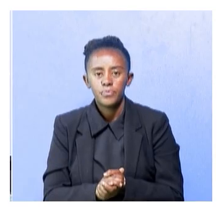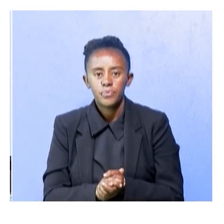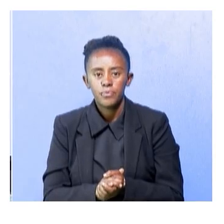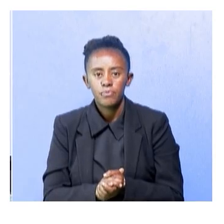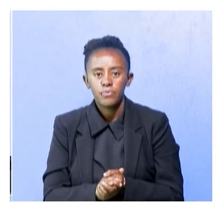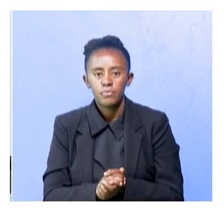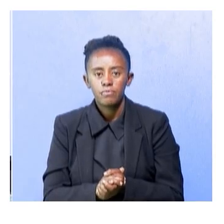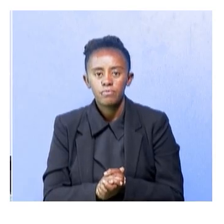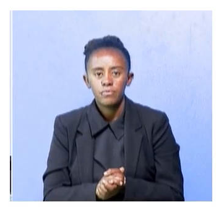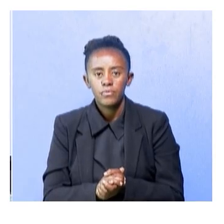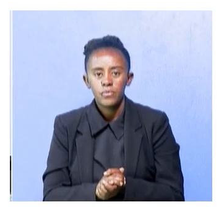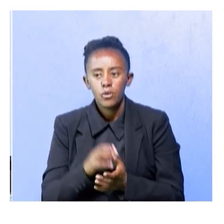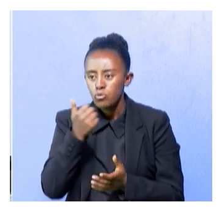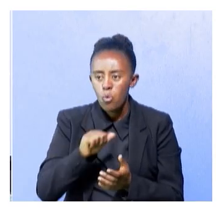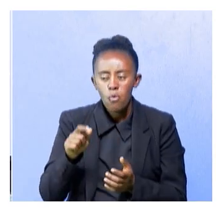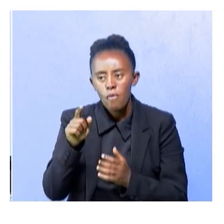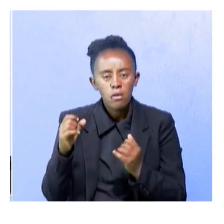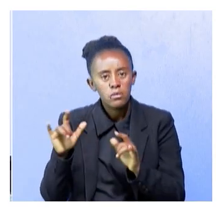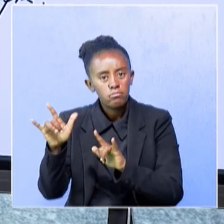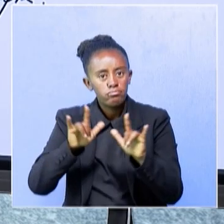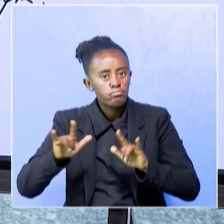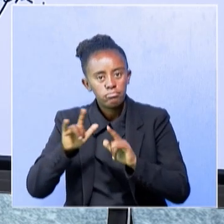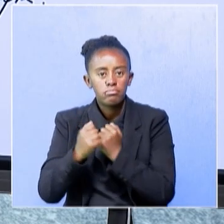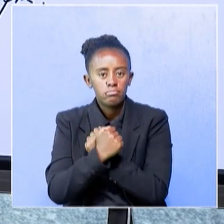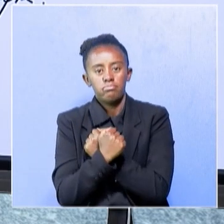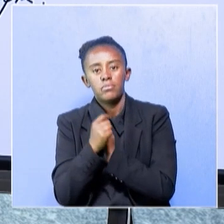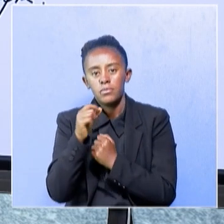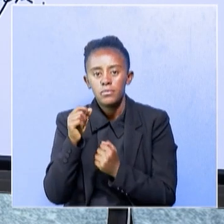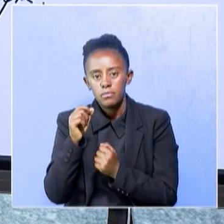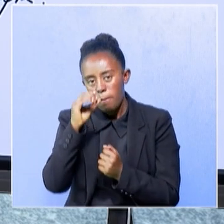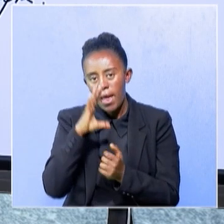He's a blank man, so everybody likes him. A generous man.